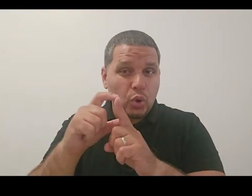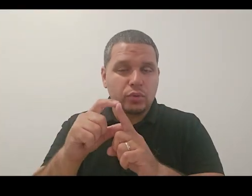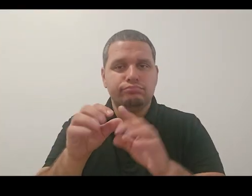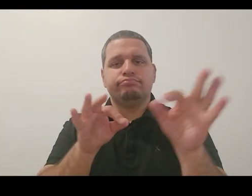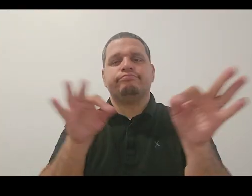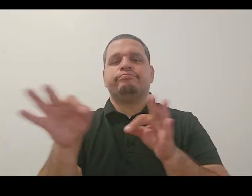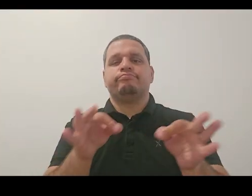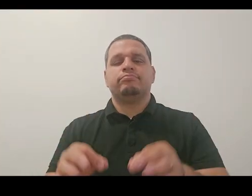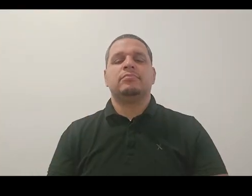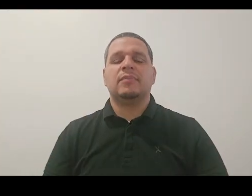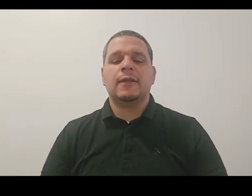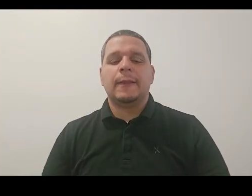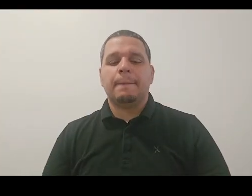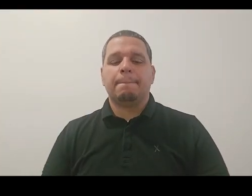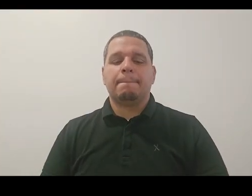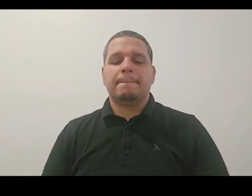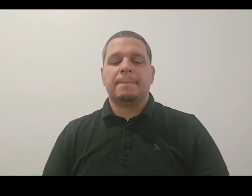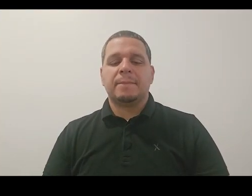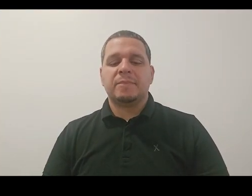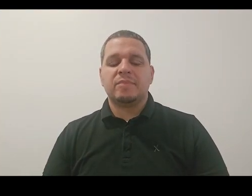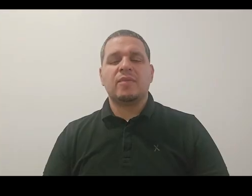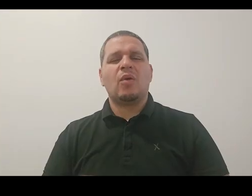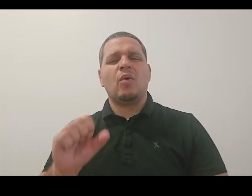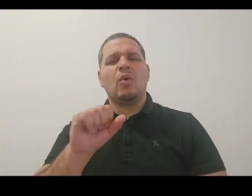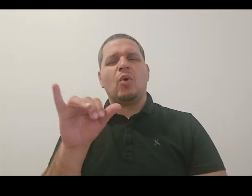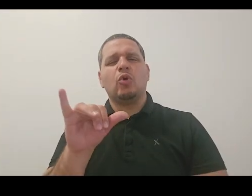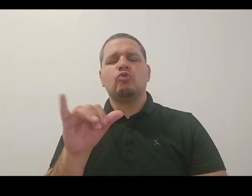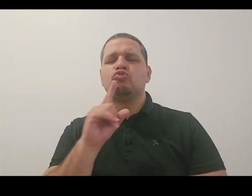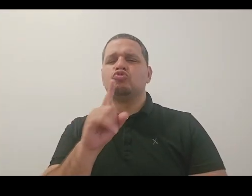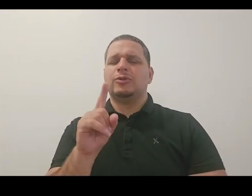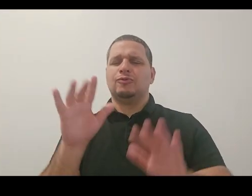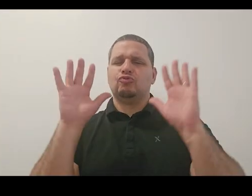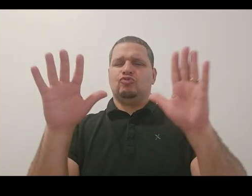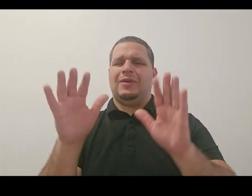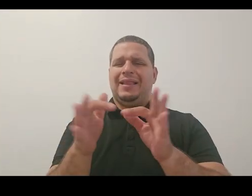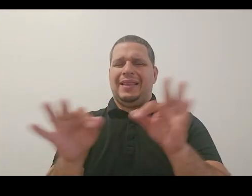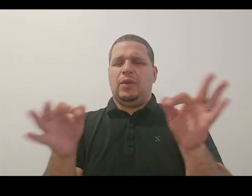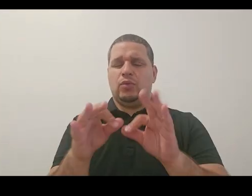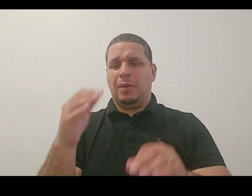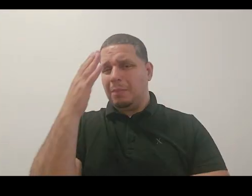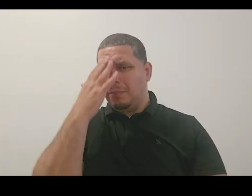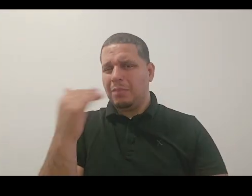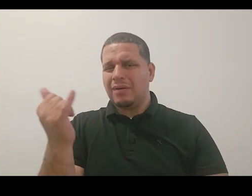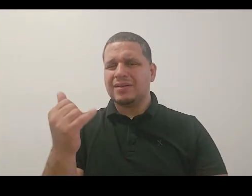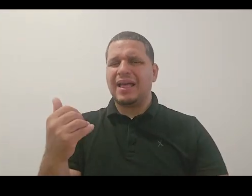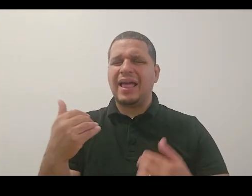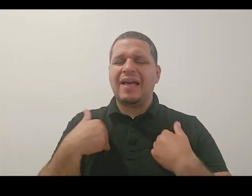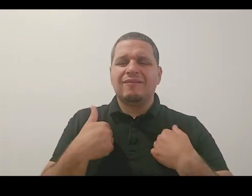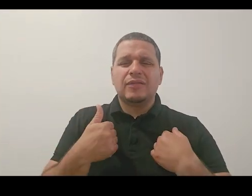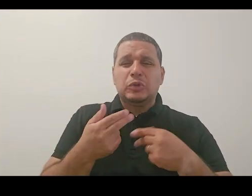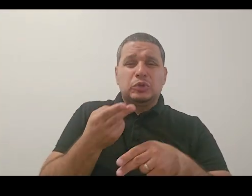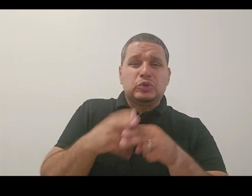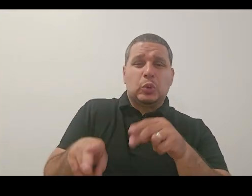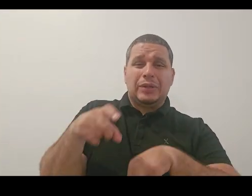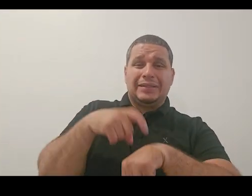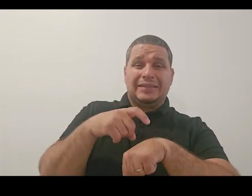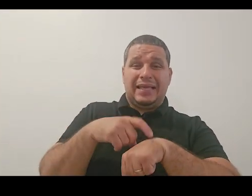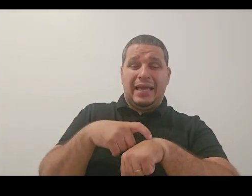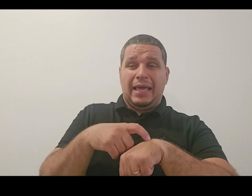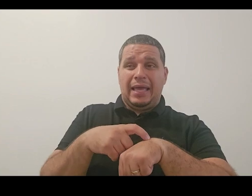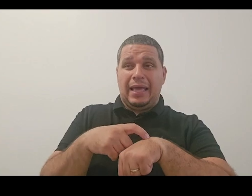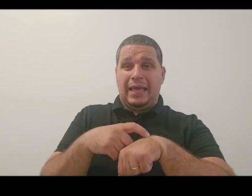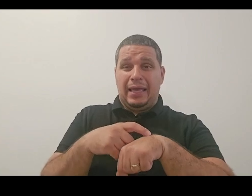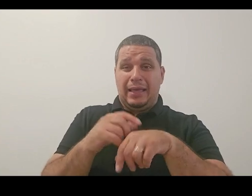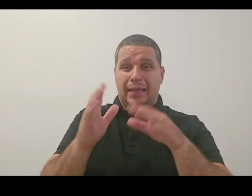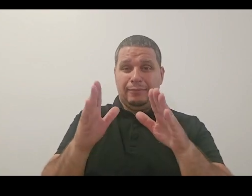words, but it often is said in really great language because it only has a little bit of